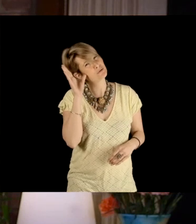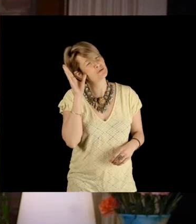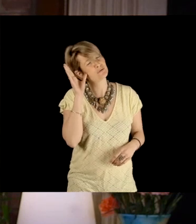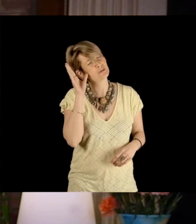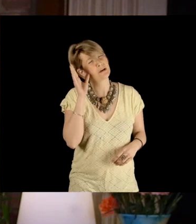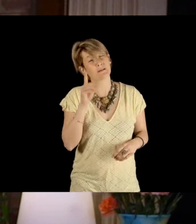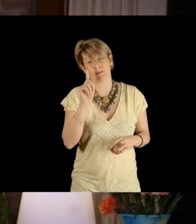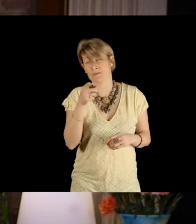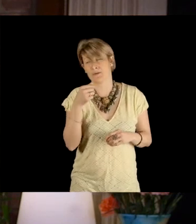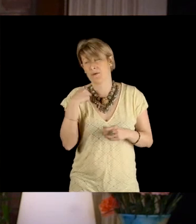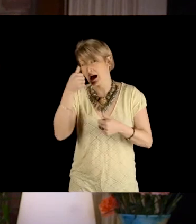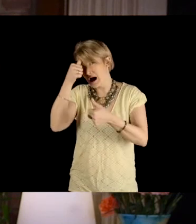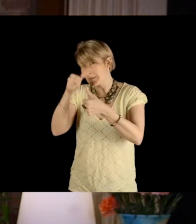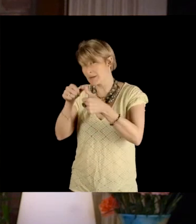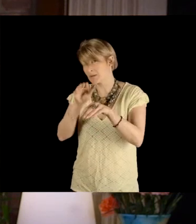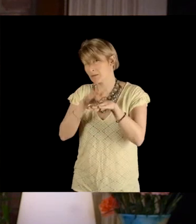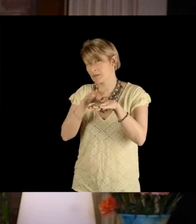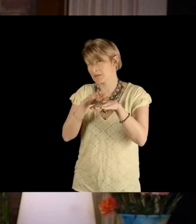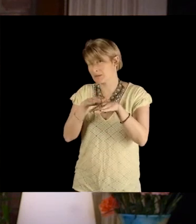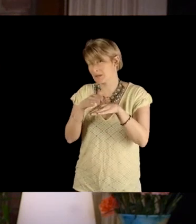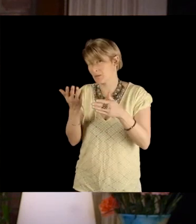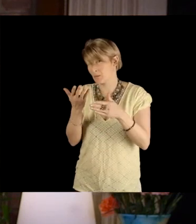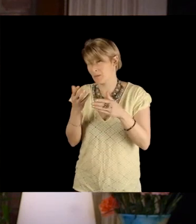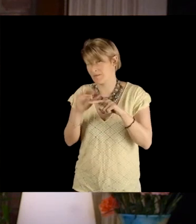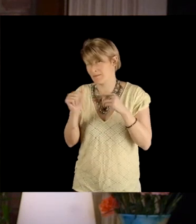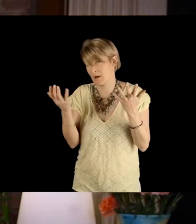activities just before bedtime and